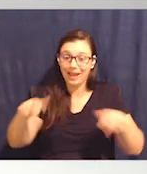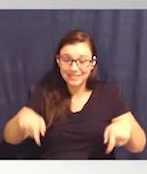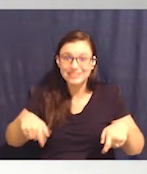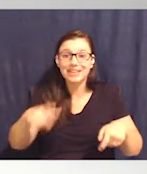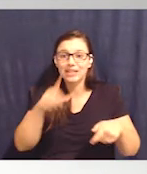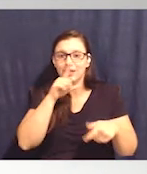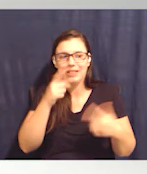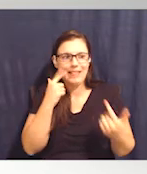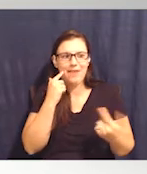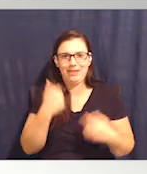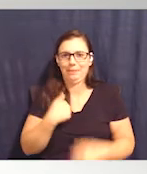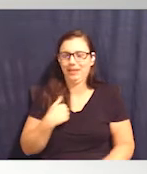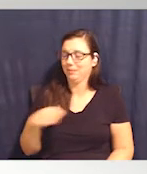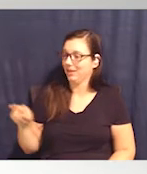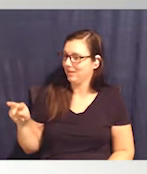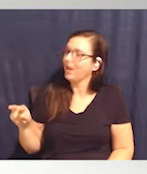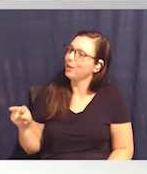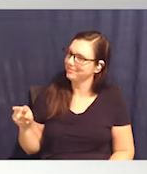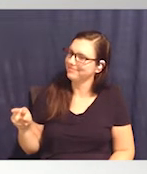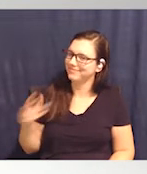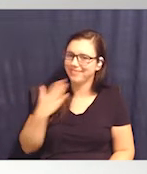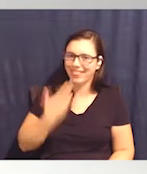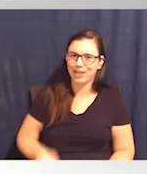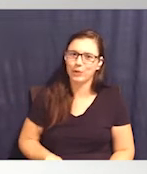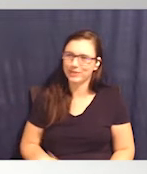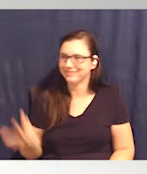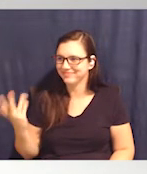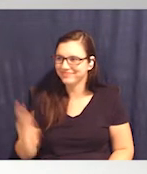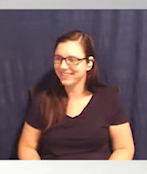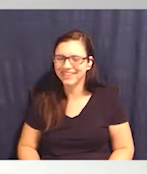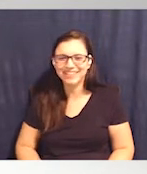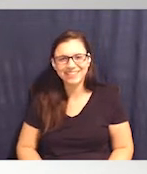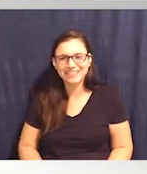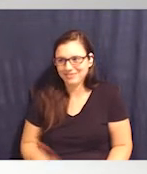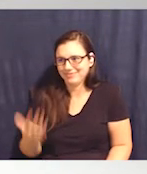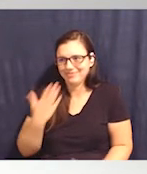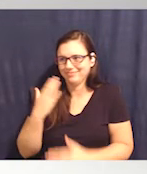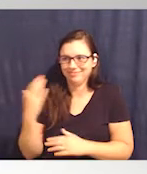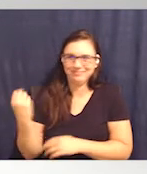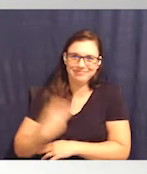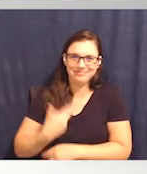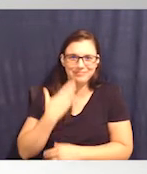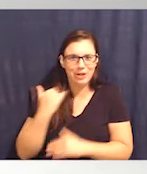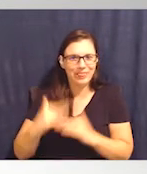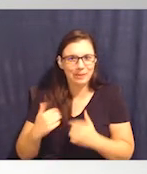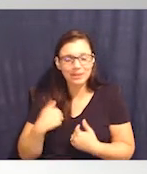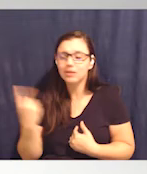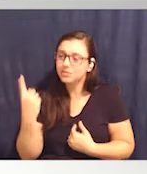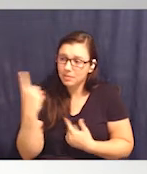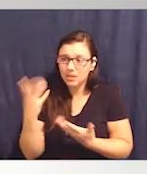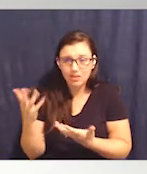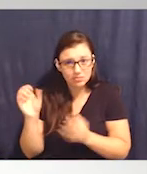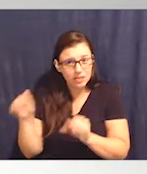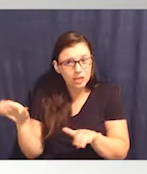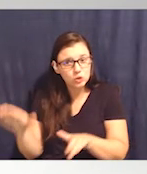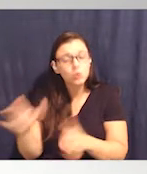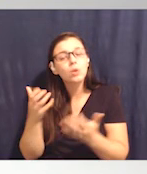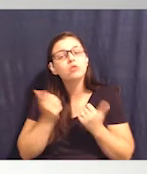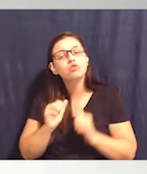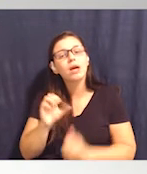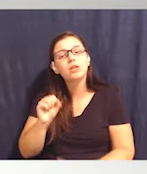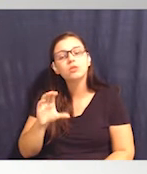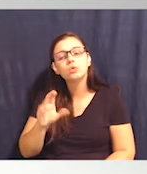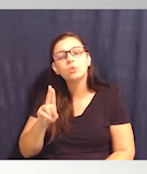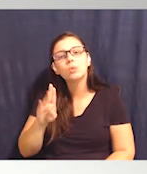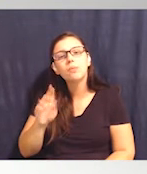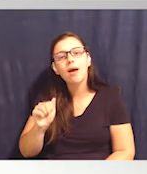you. So, I mean, that's where we are. But he's something he can do. He wanted to try scuba diving. Couldn't hold a regulator in his mouth. We found